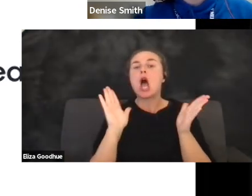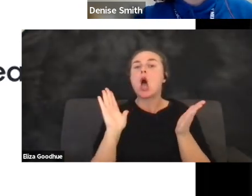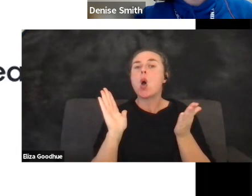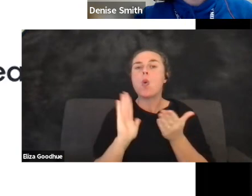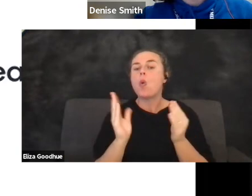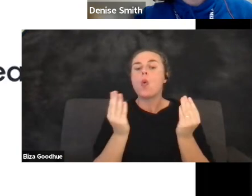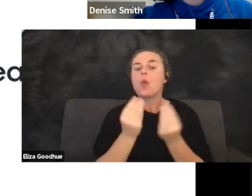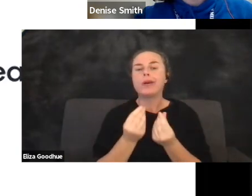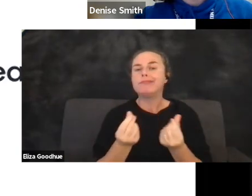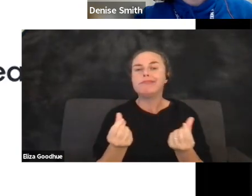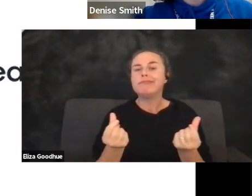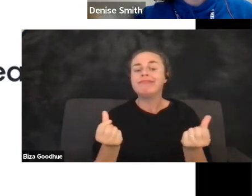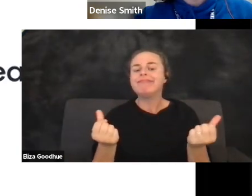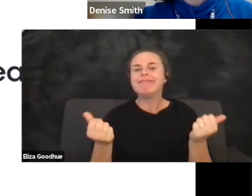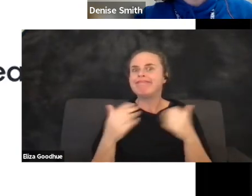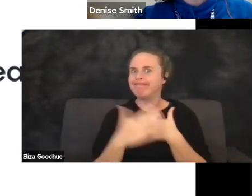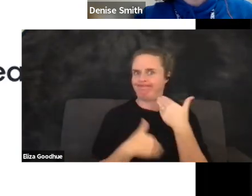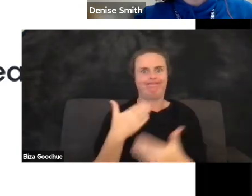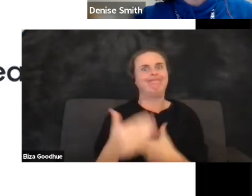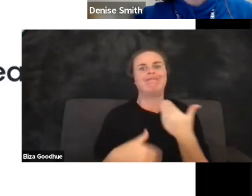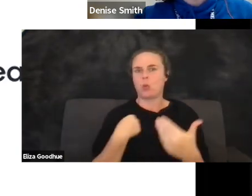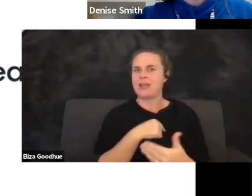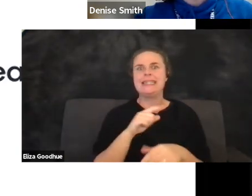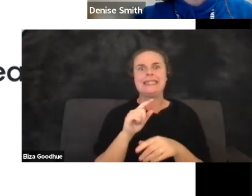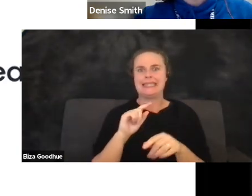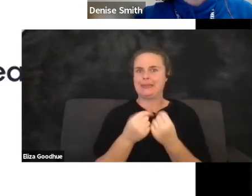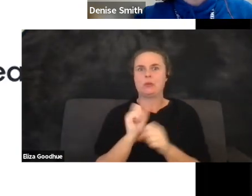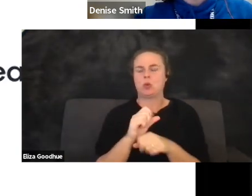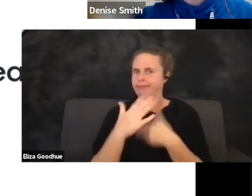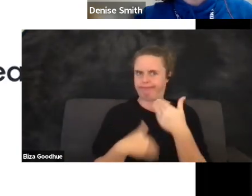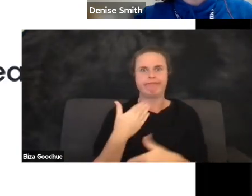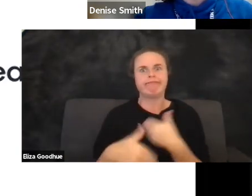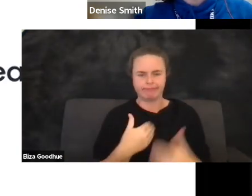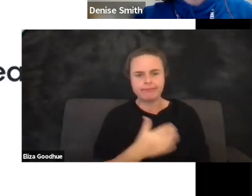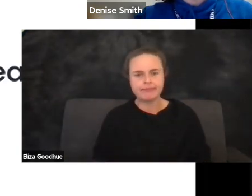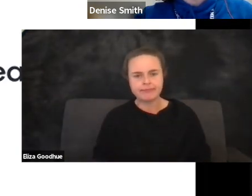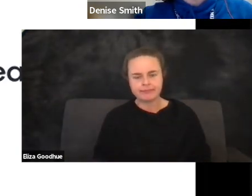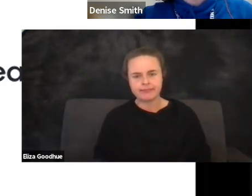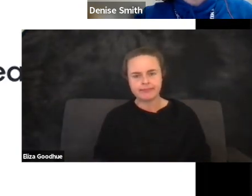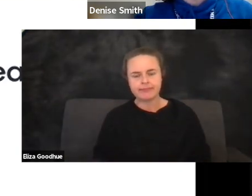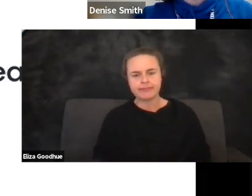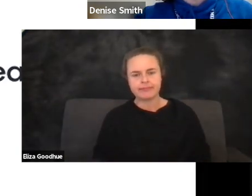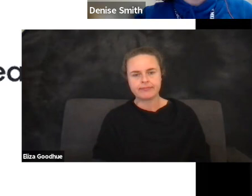it does look like the word cloud is coming up. I don't know, Jen, was there something else that I needed to say at the end